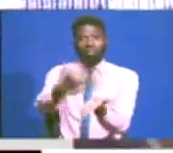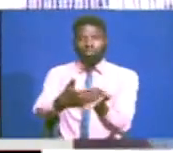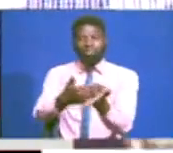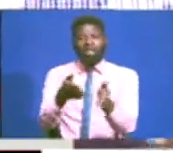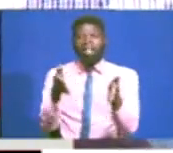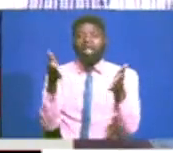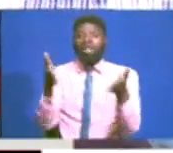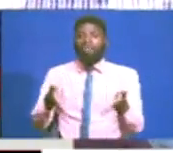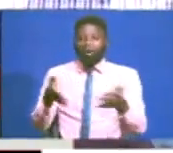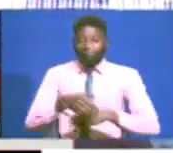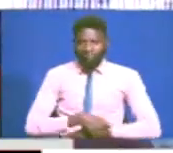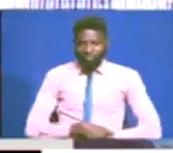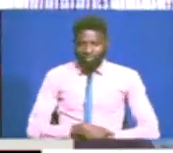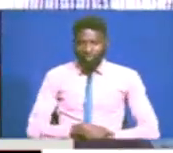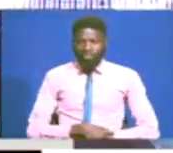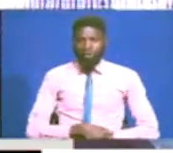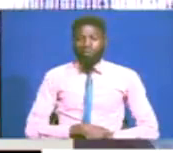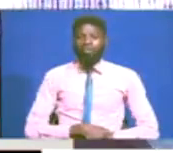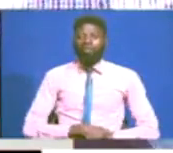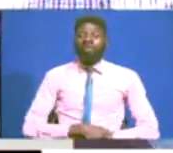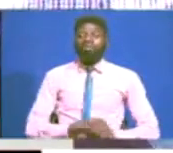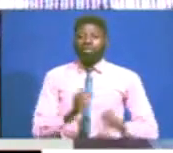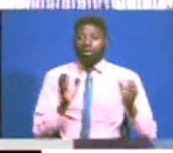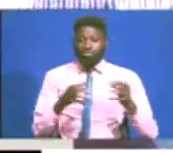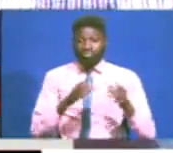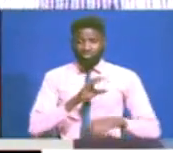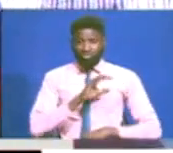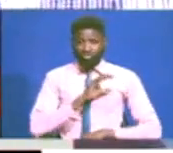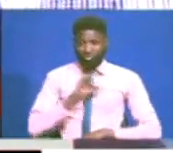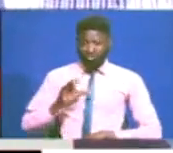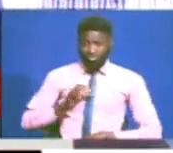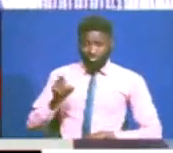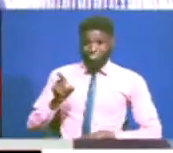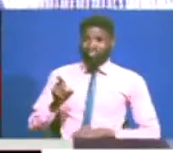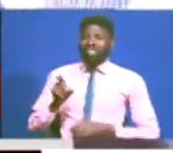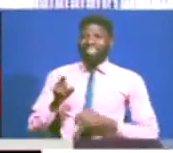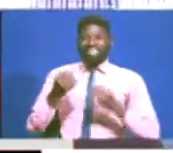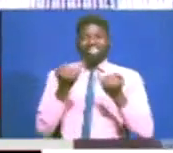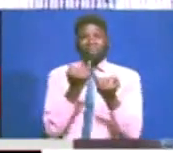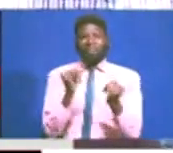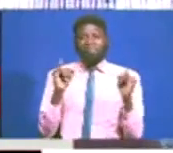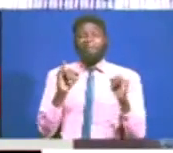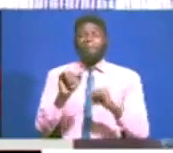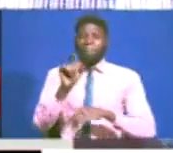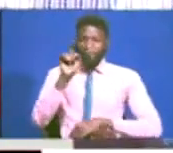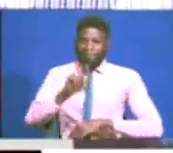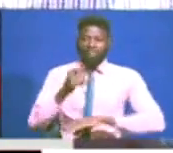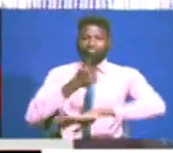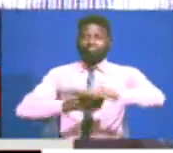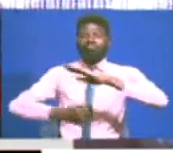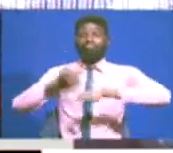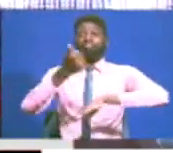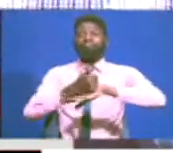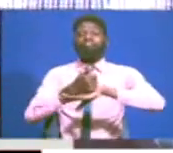A bipartisan task force must be put in place to restructure the IEBC in a manner that